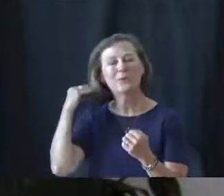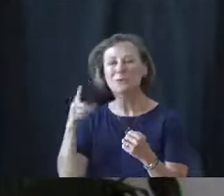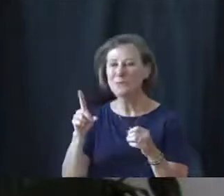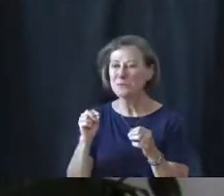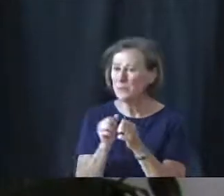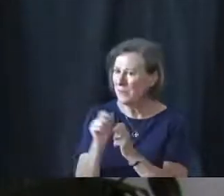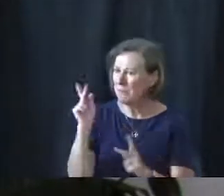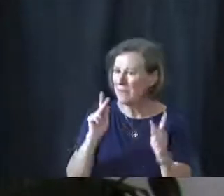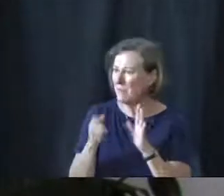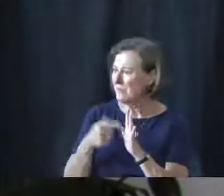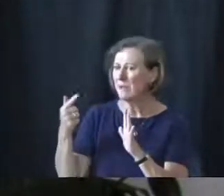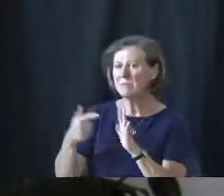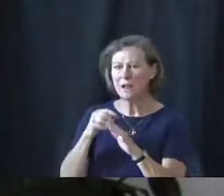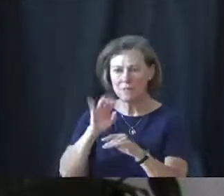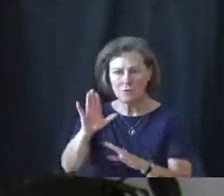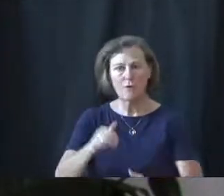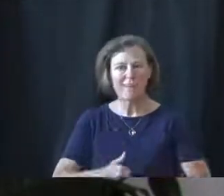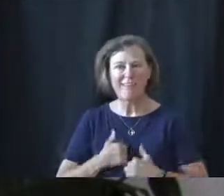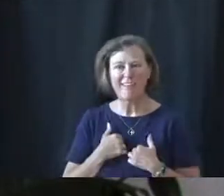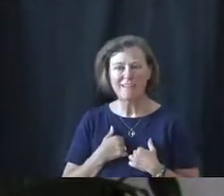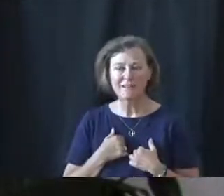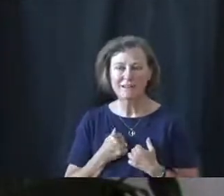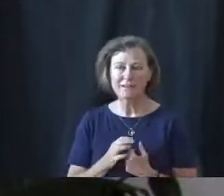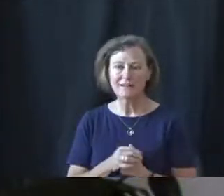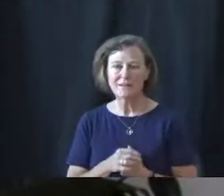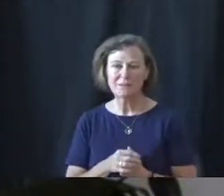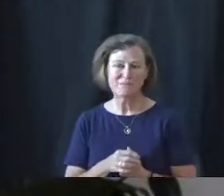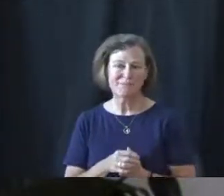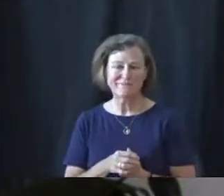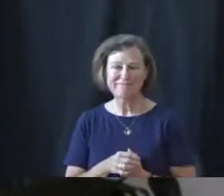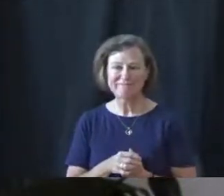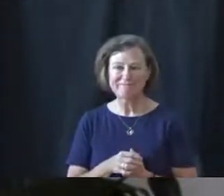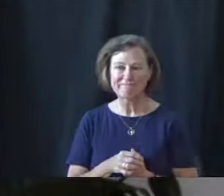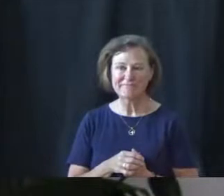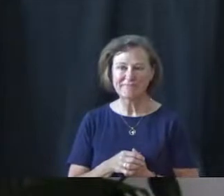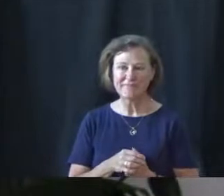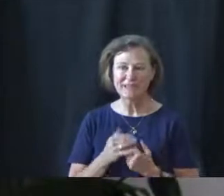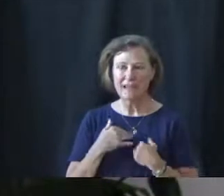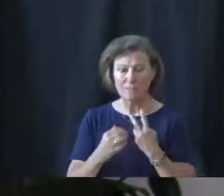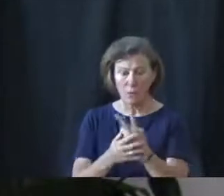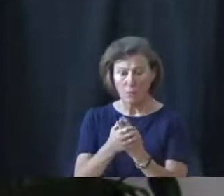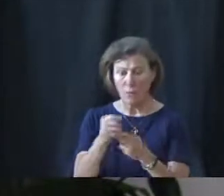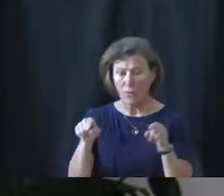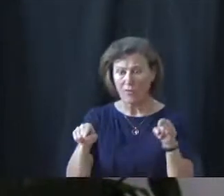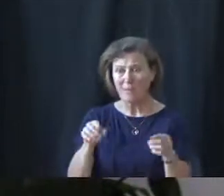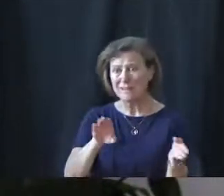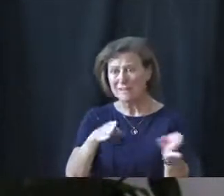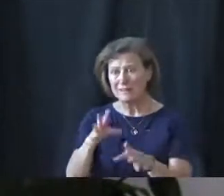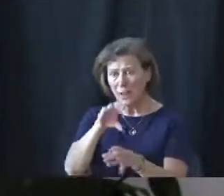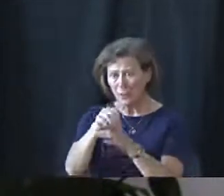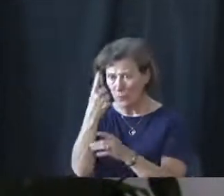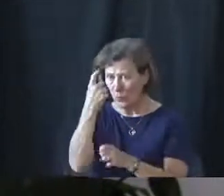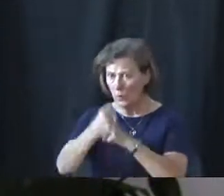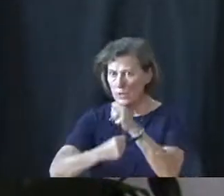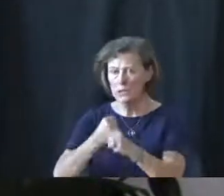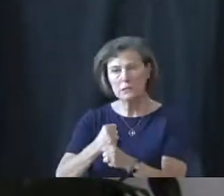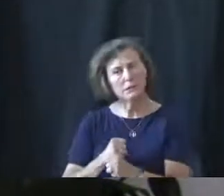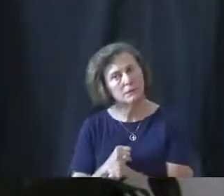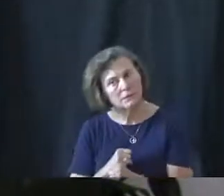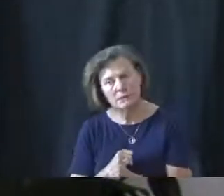with people in your life? And so to have both of them die within a year was tough.